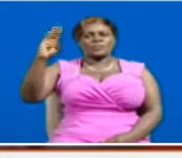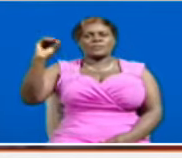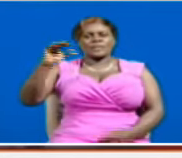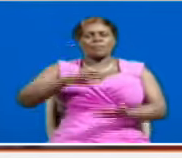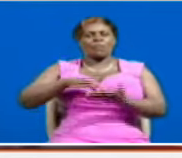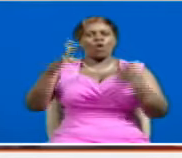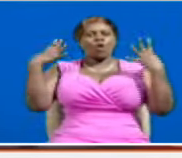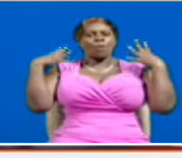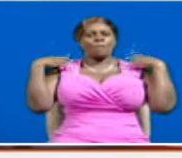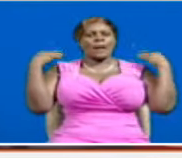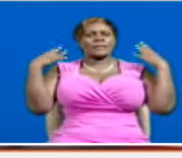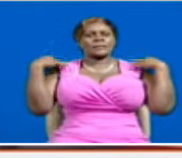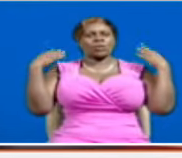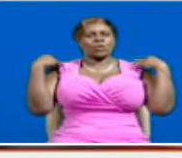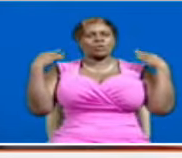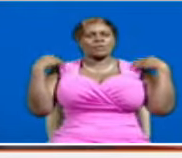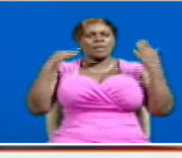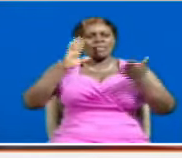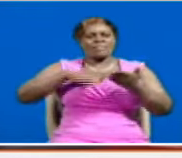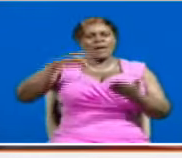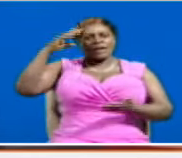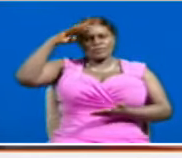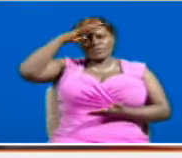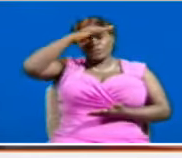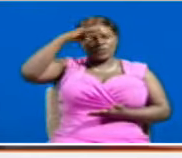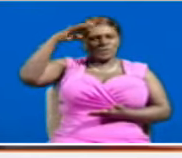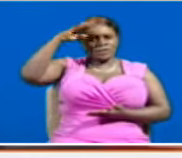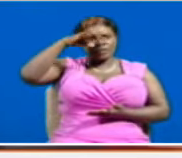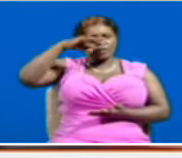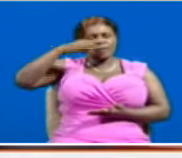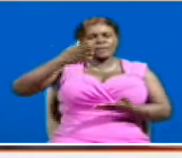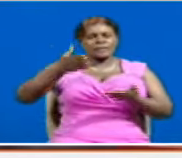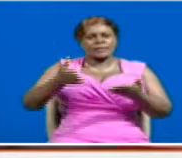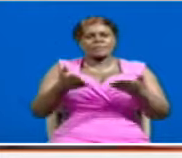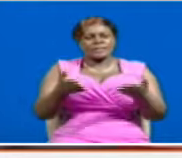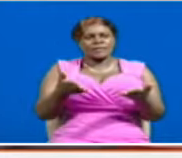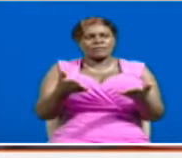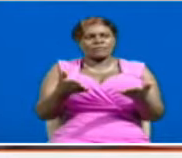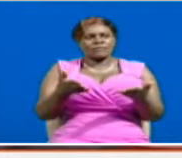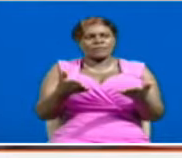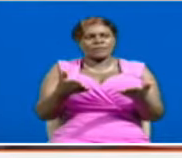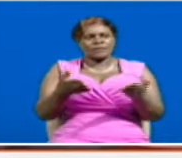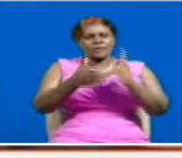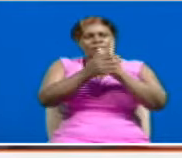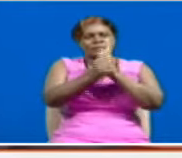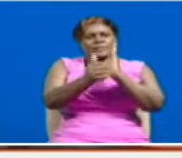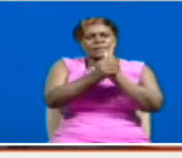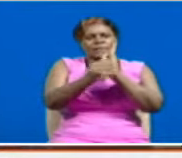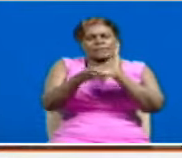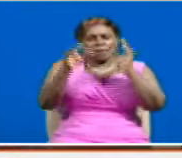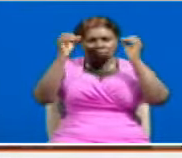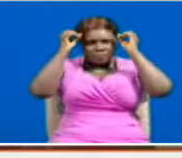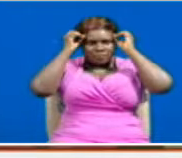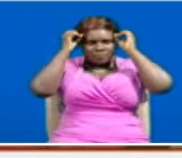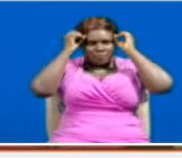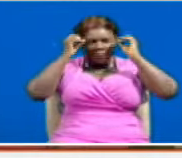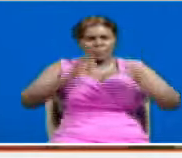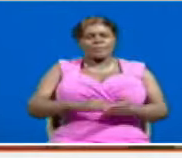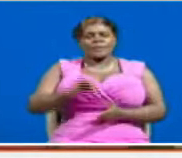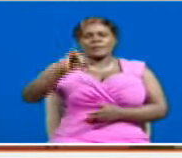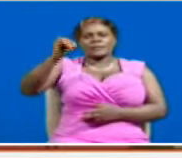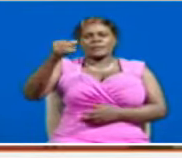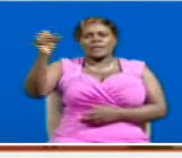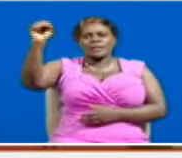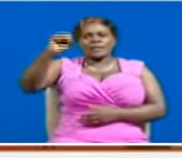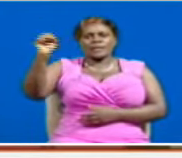hands-on, it's practical-oriented. So if these learners miss to do that, then it means they are missing some skills in their studies. Domiciling the junior